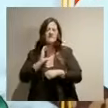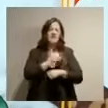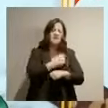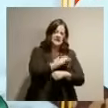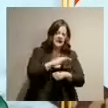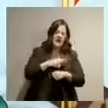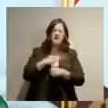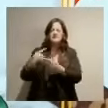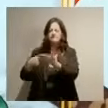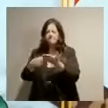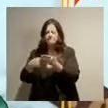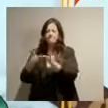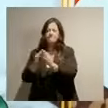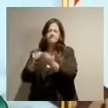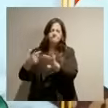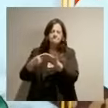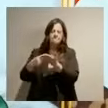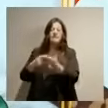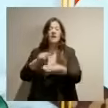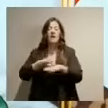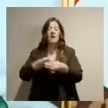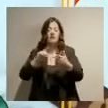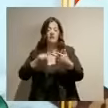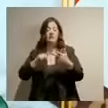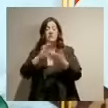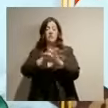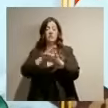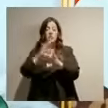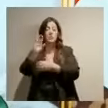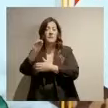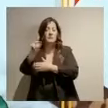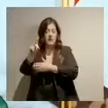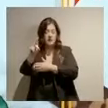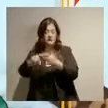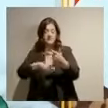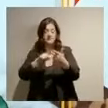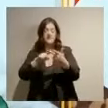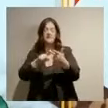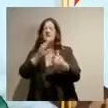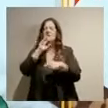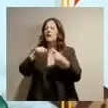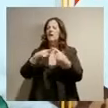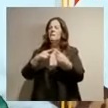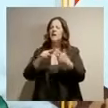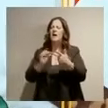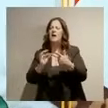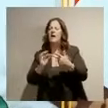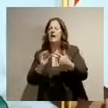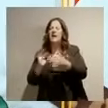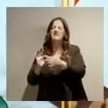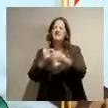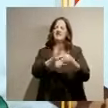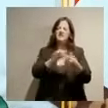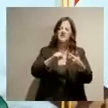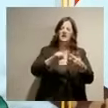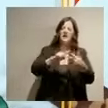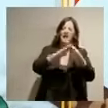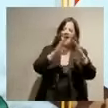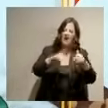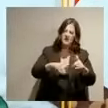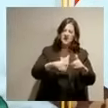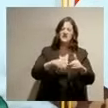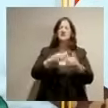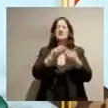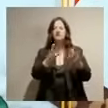about where we are. As you know, on the school bond in particular, there's a component part as relates to housing and general fund impacts that must